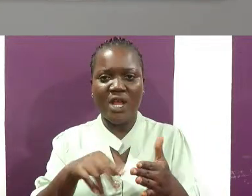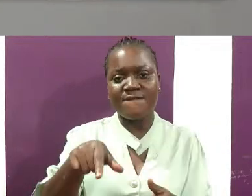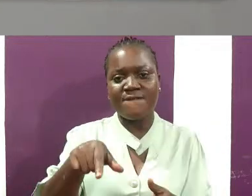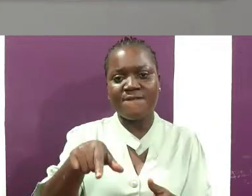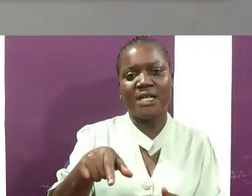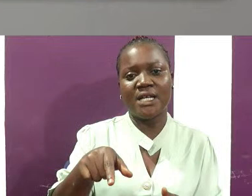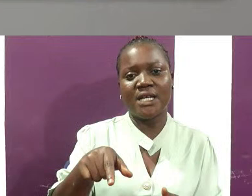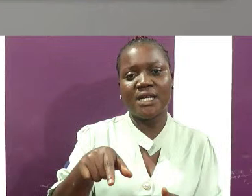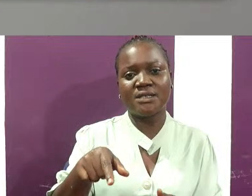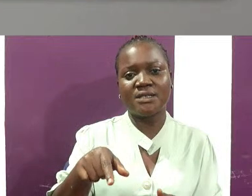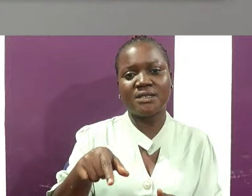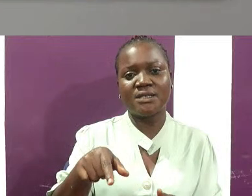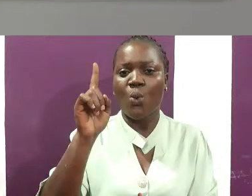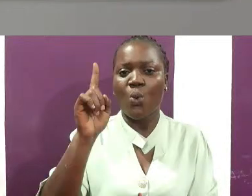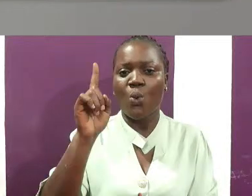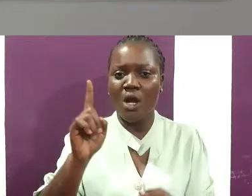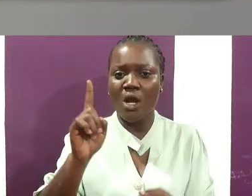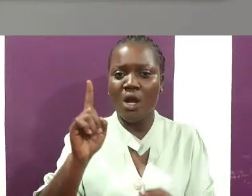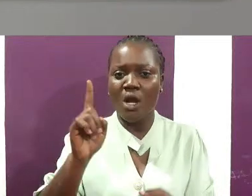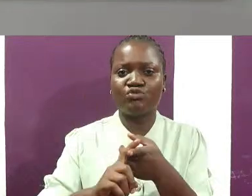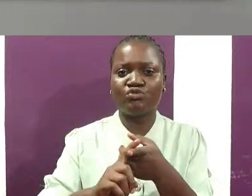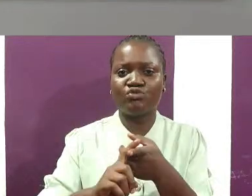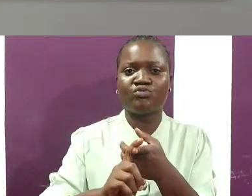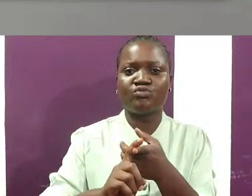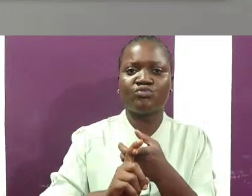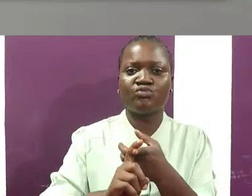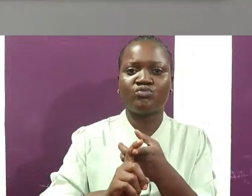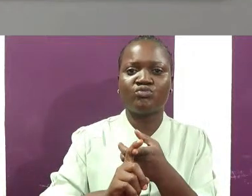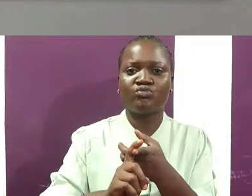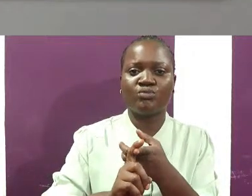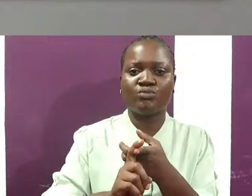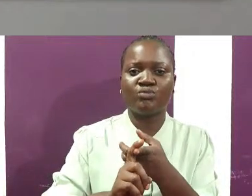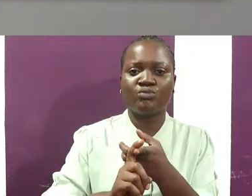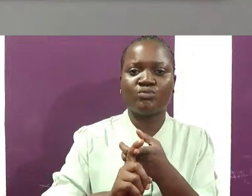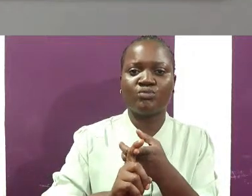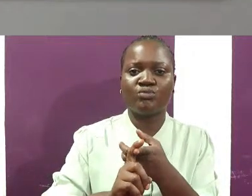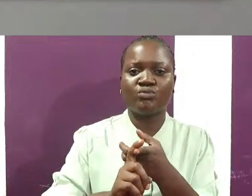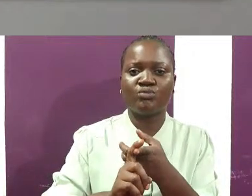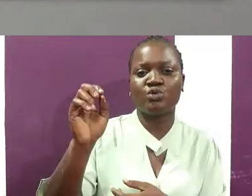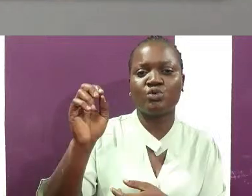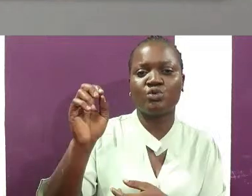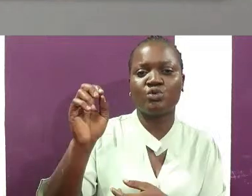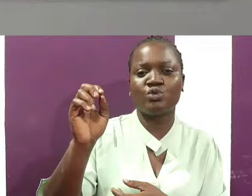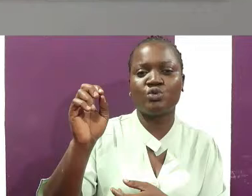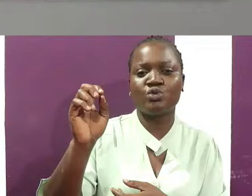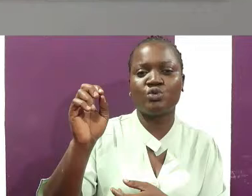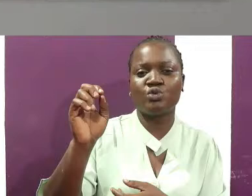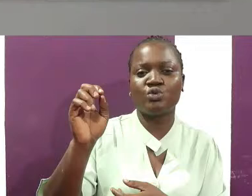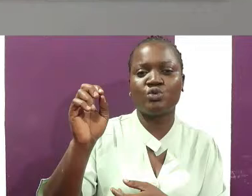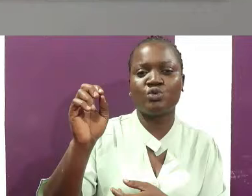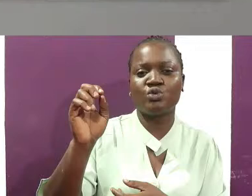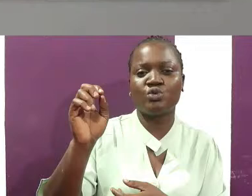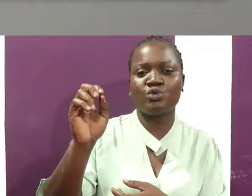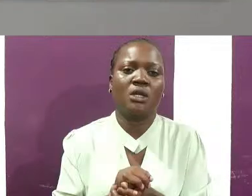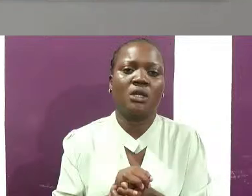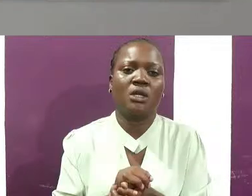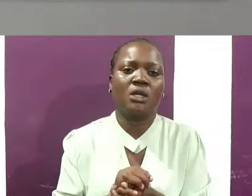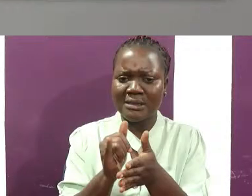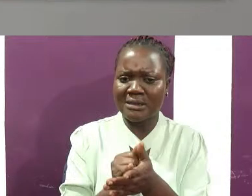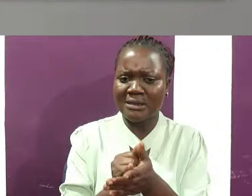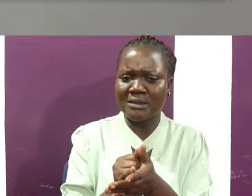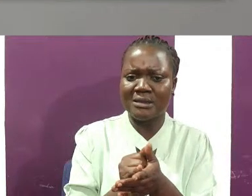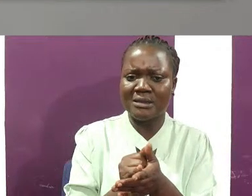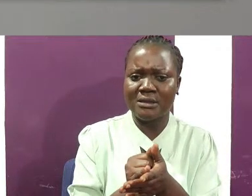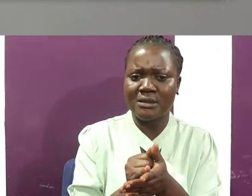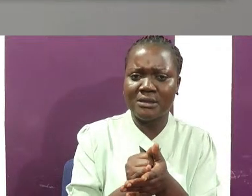In verse 22, it says, and he put all things under his feet